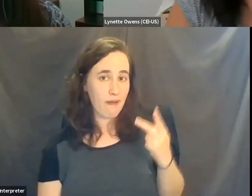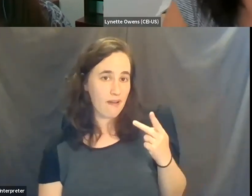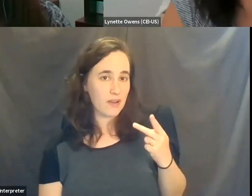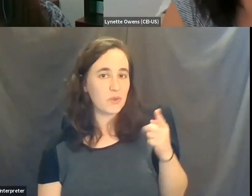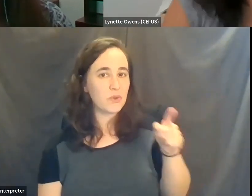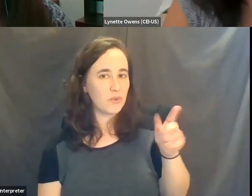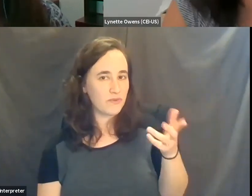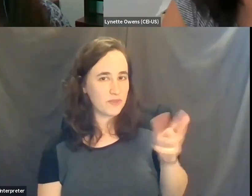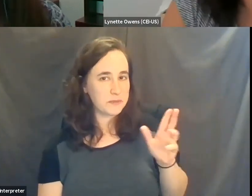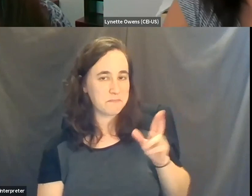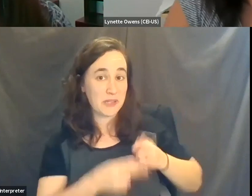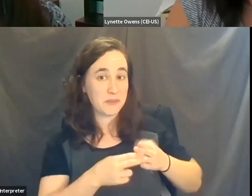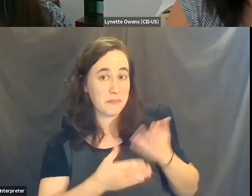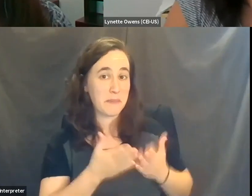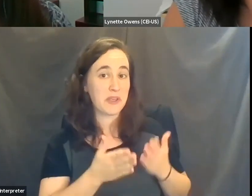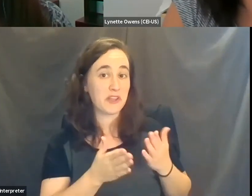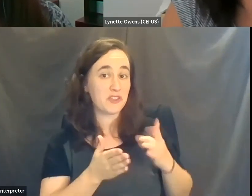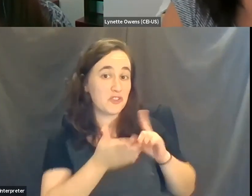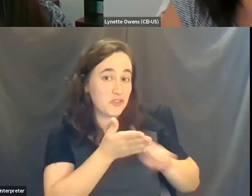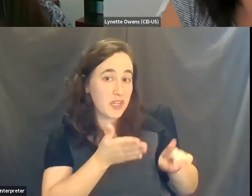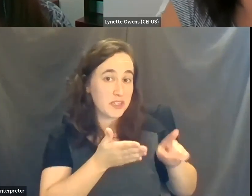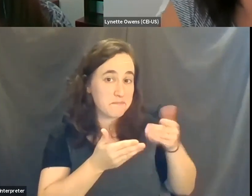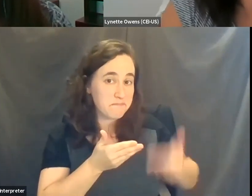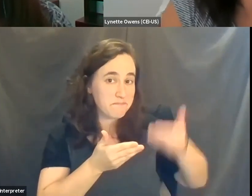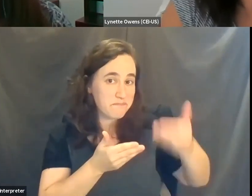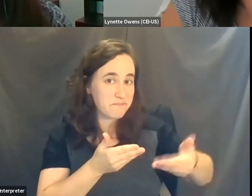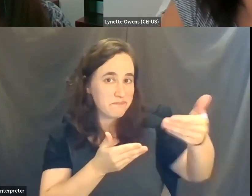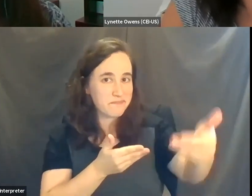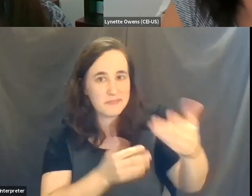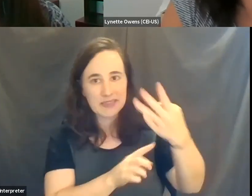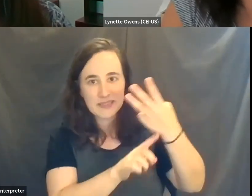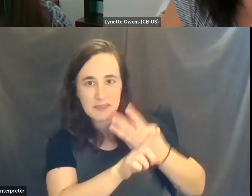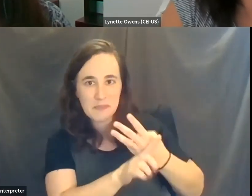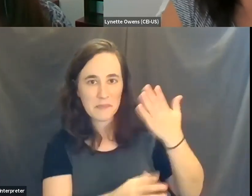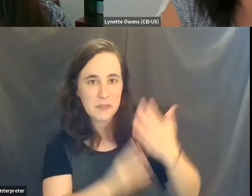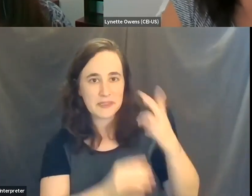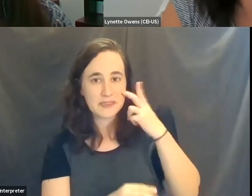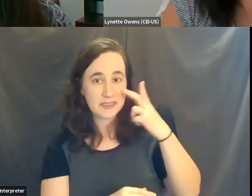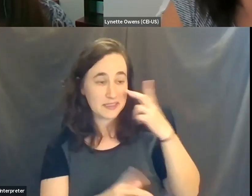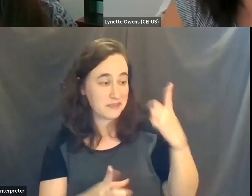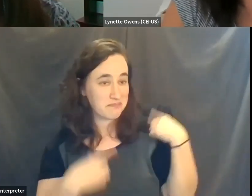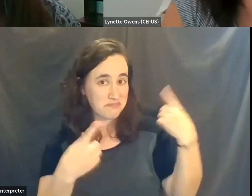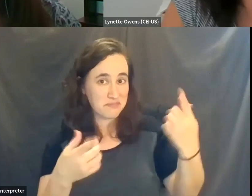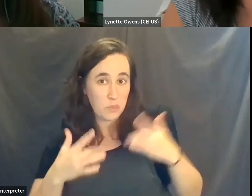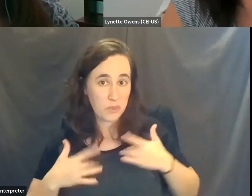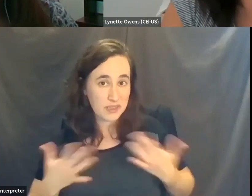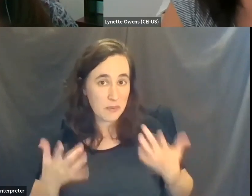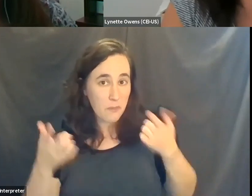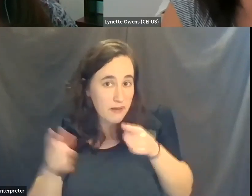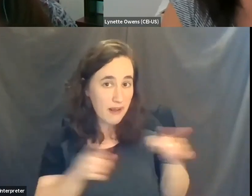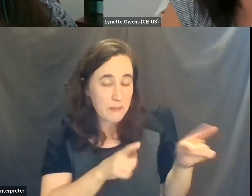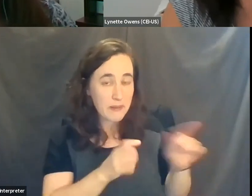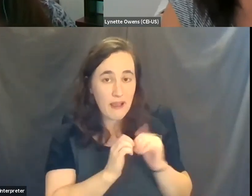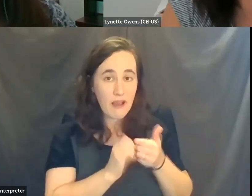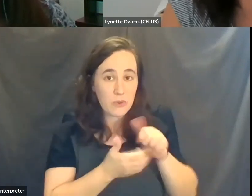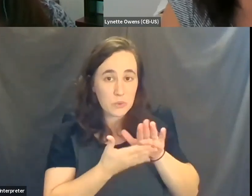in increments, but mm-hmm. I would say maybe in another 6 months or so, see where we are and how the school year is going. I'd love to